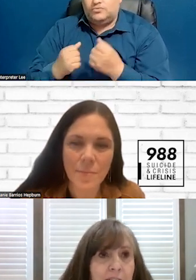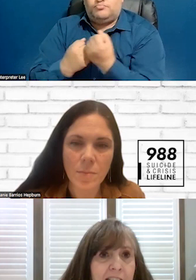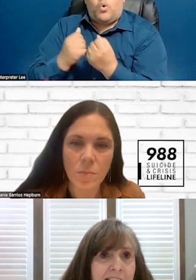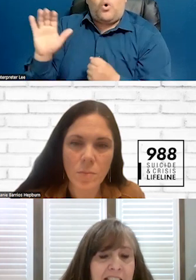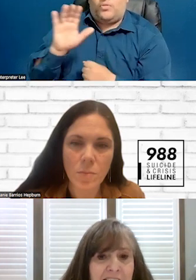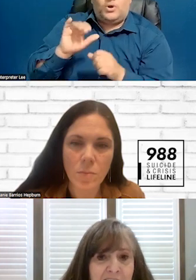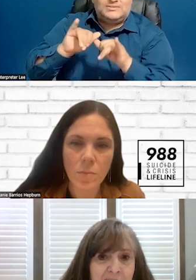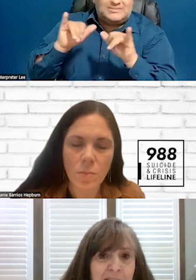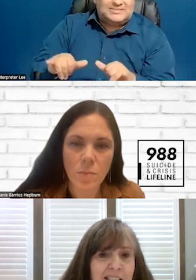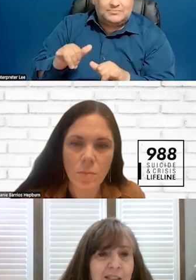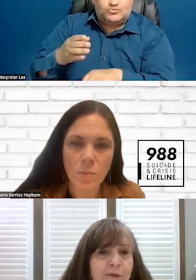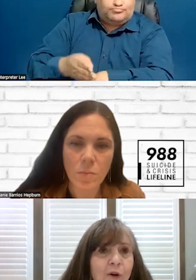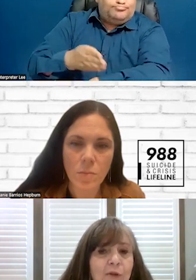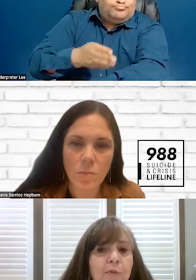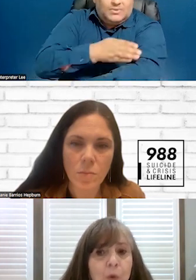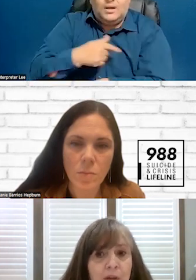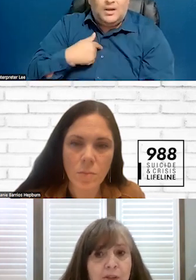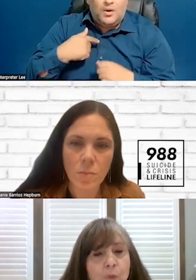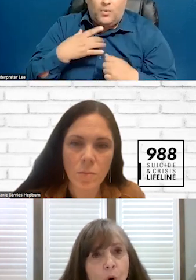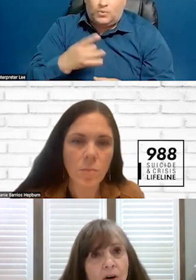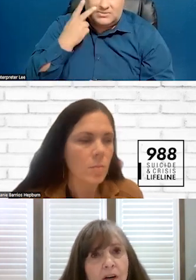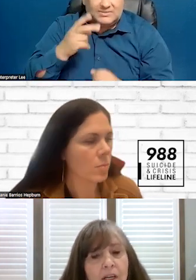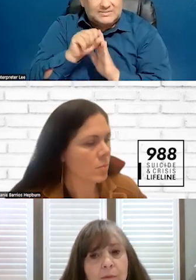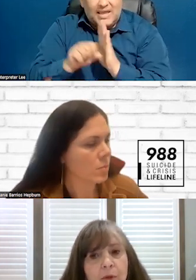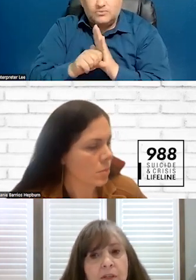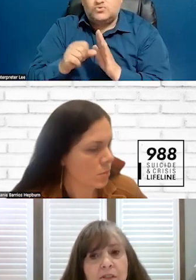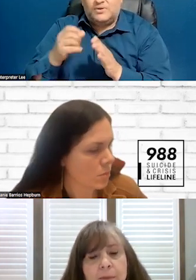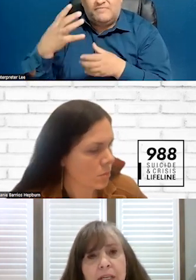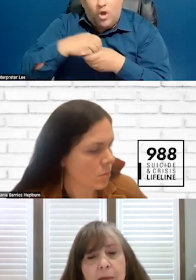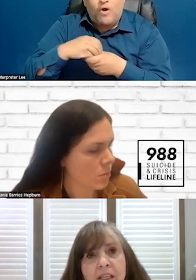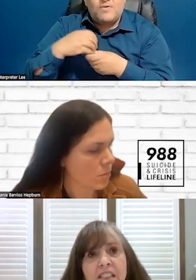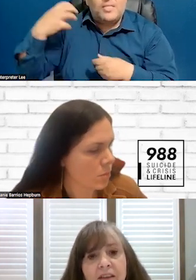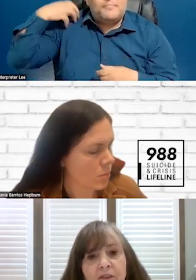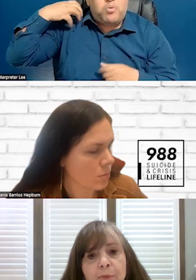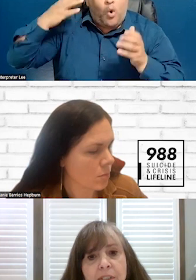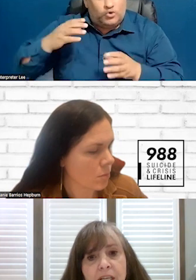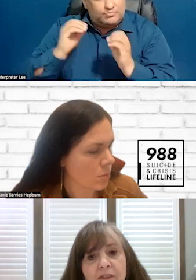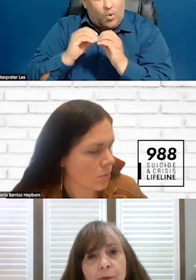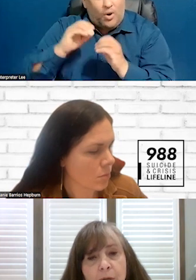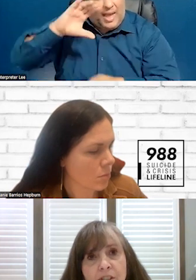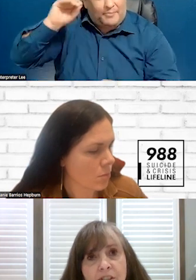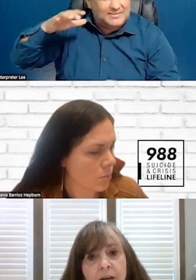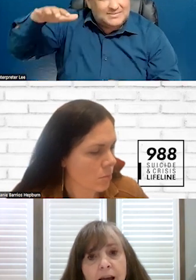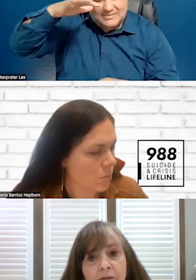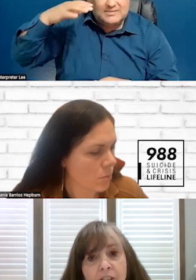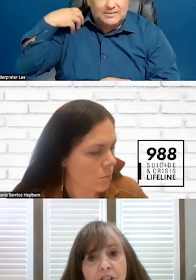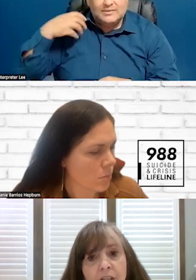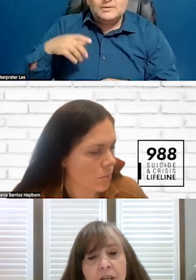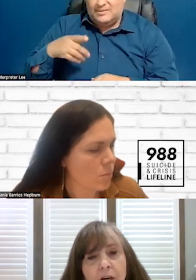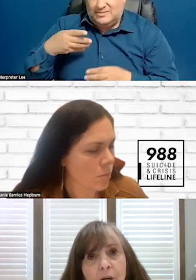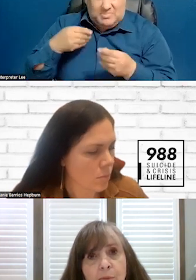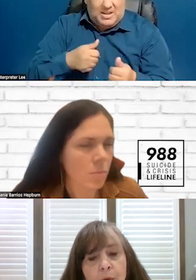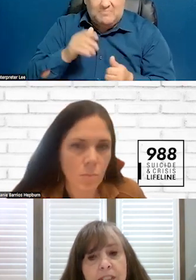I would like to see states begin to involve employers more. Employers are spending about 7% of their budgets on